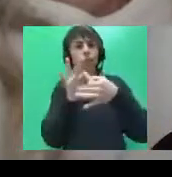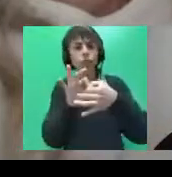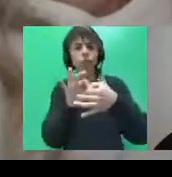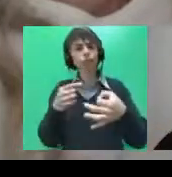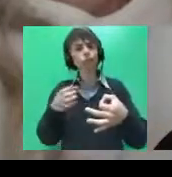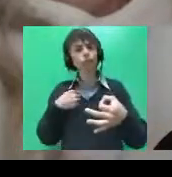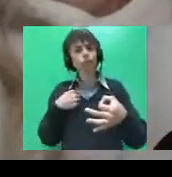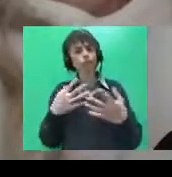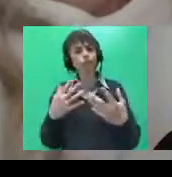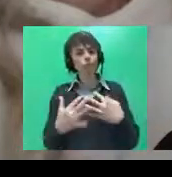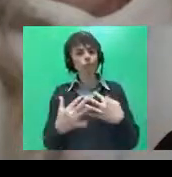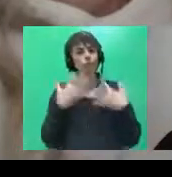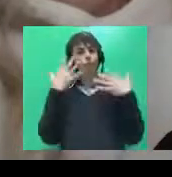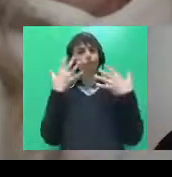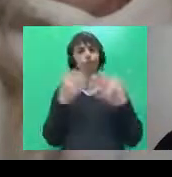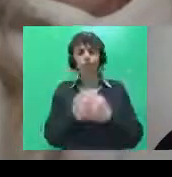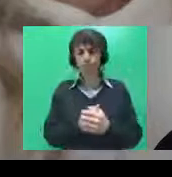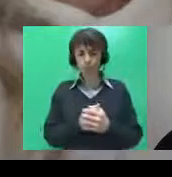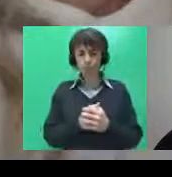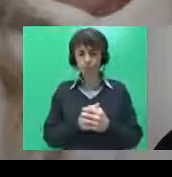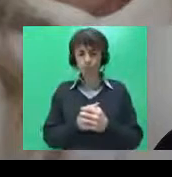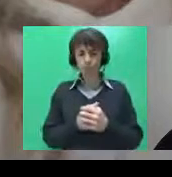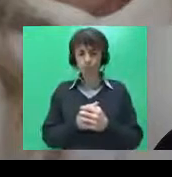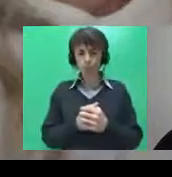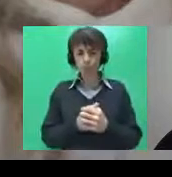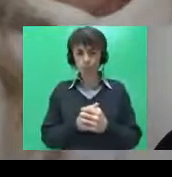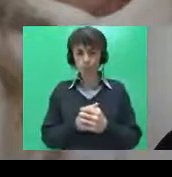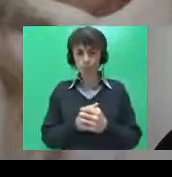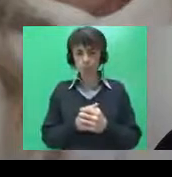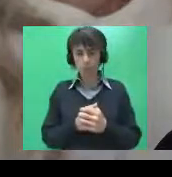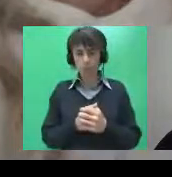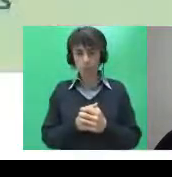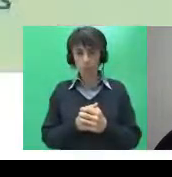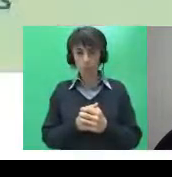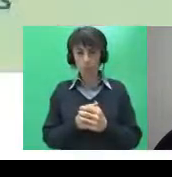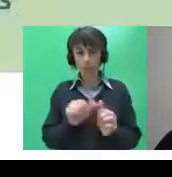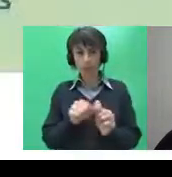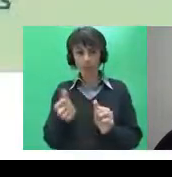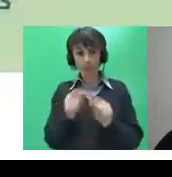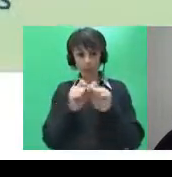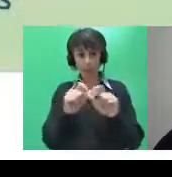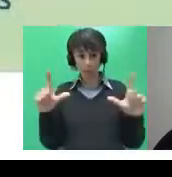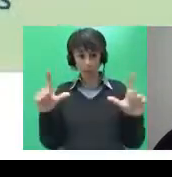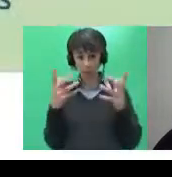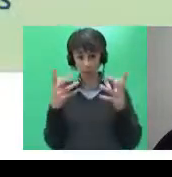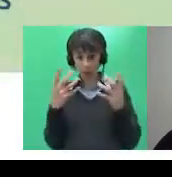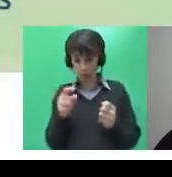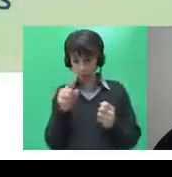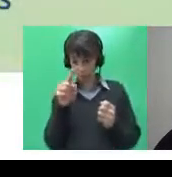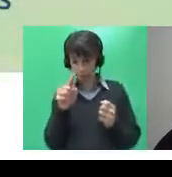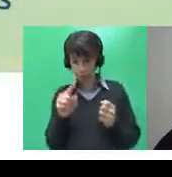COVID-19. And on the next slide is some of the